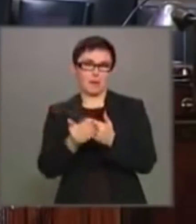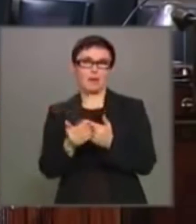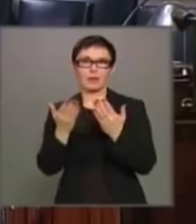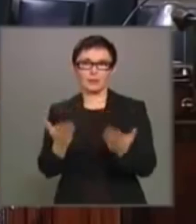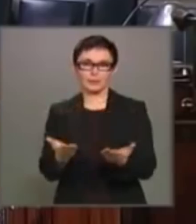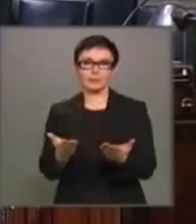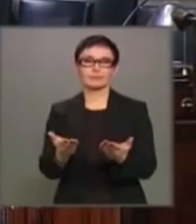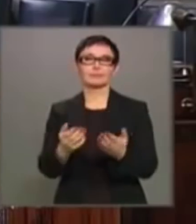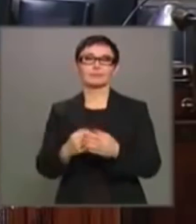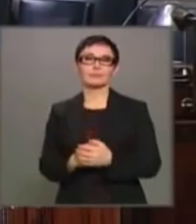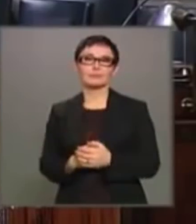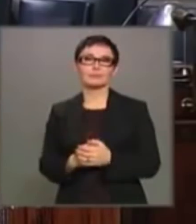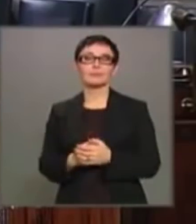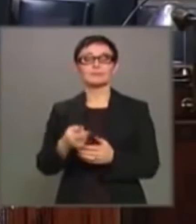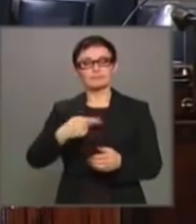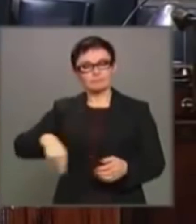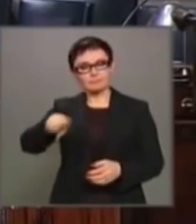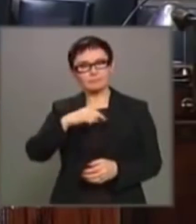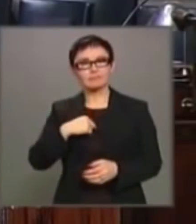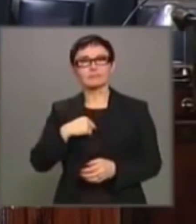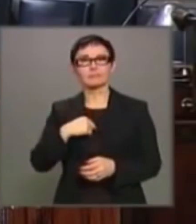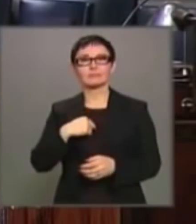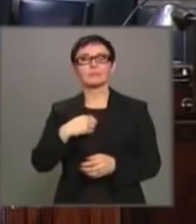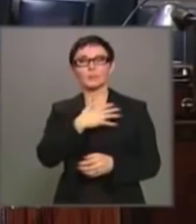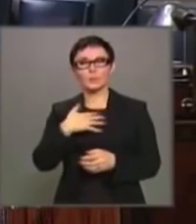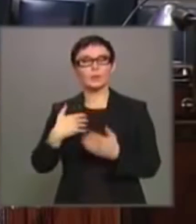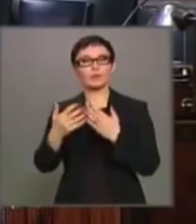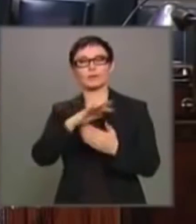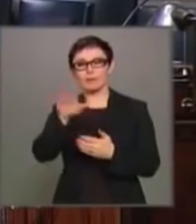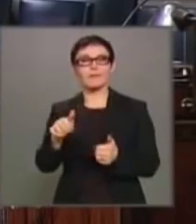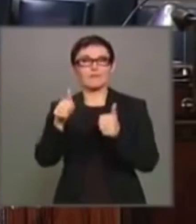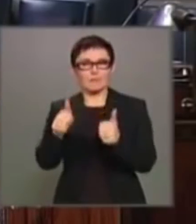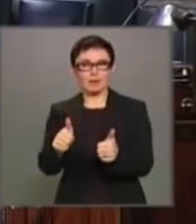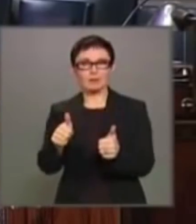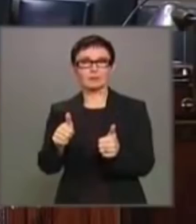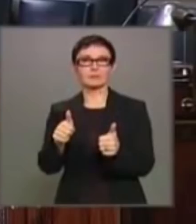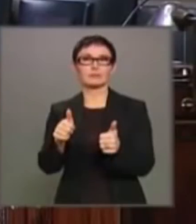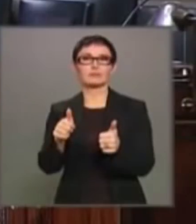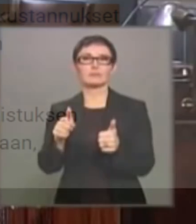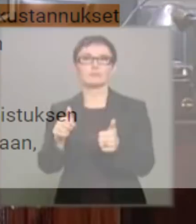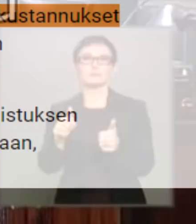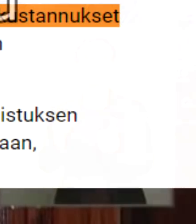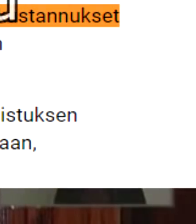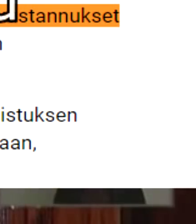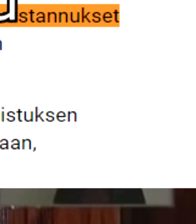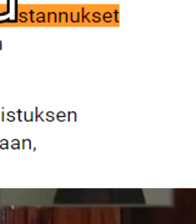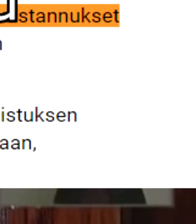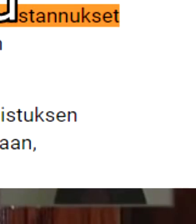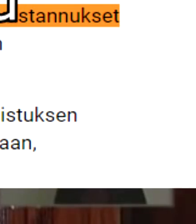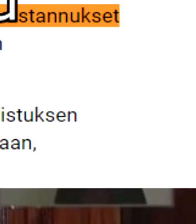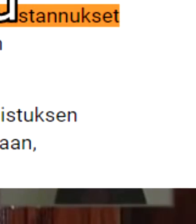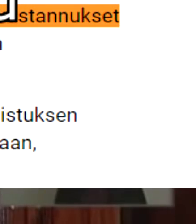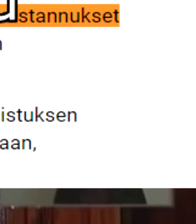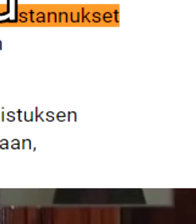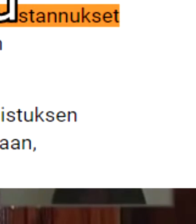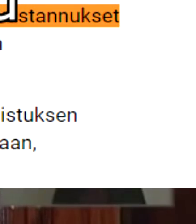rid of this old public healthcare and replace it with this new thing to cut costs, but then the new system costs even more money. And of course they also claim